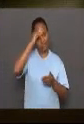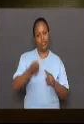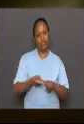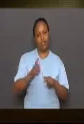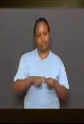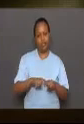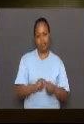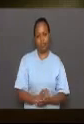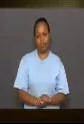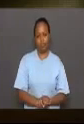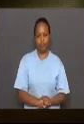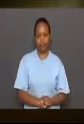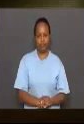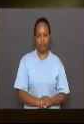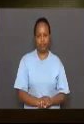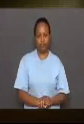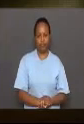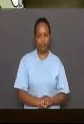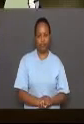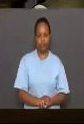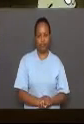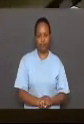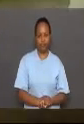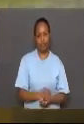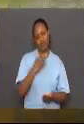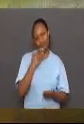Let's get back to our lesson.